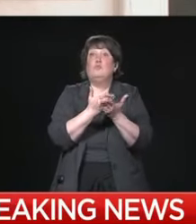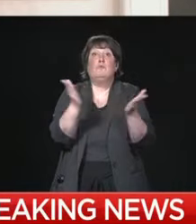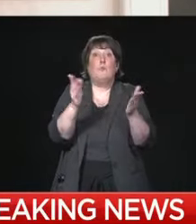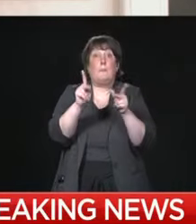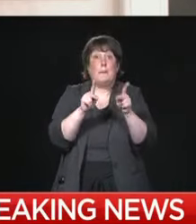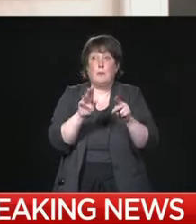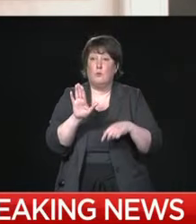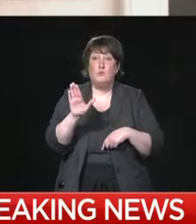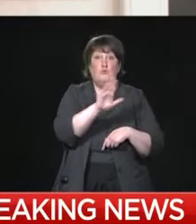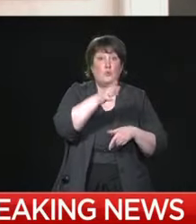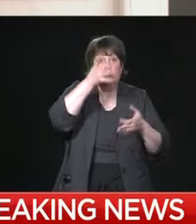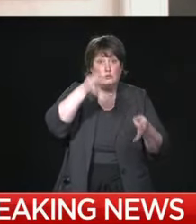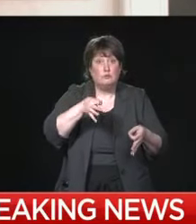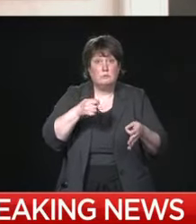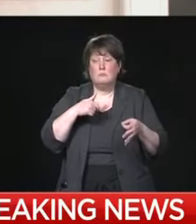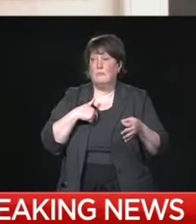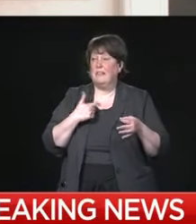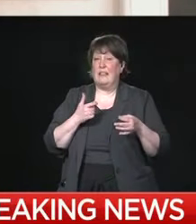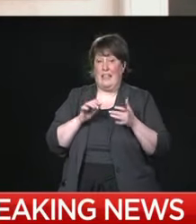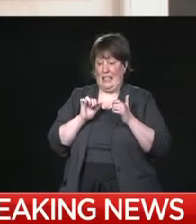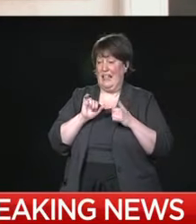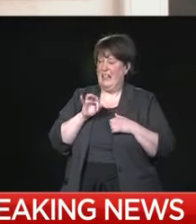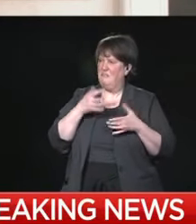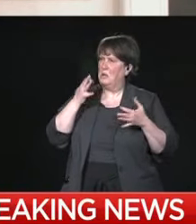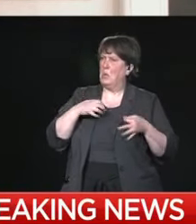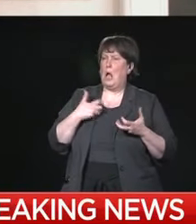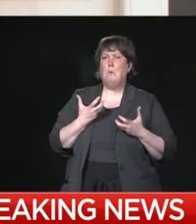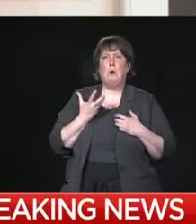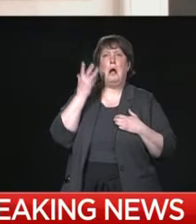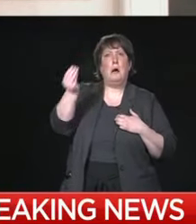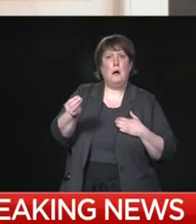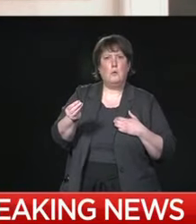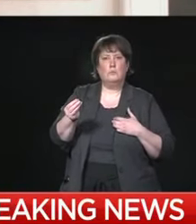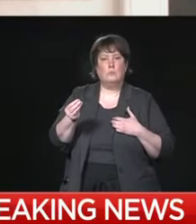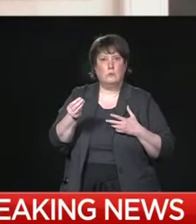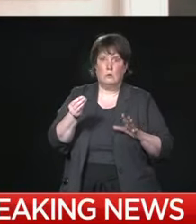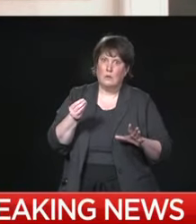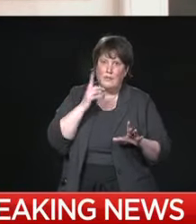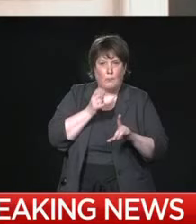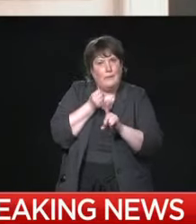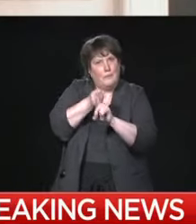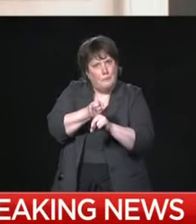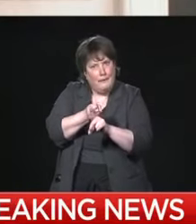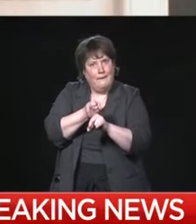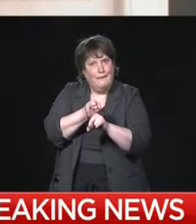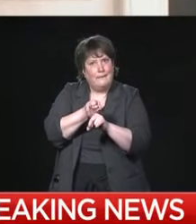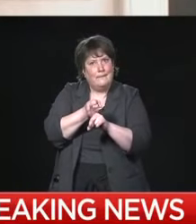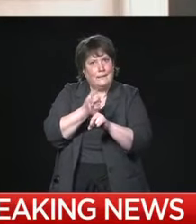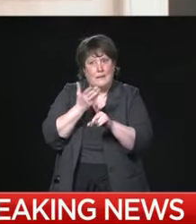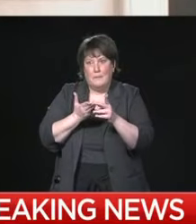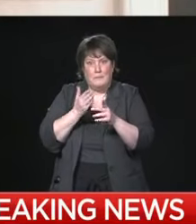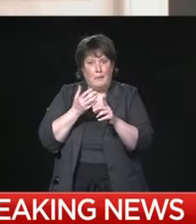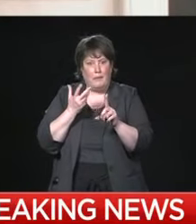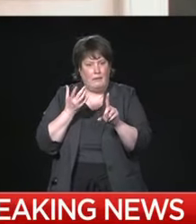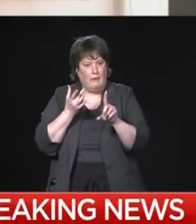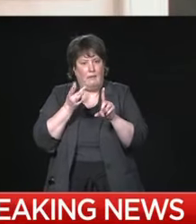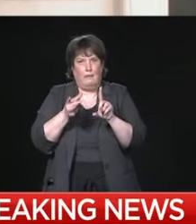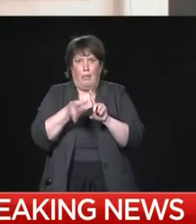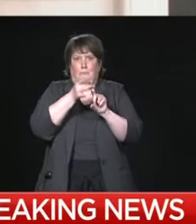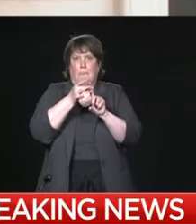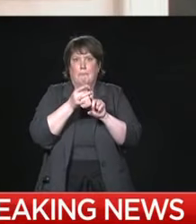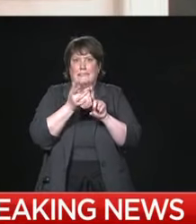today, whether you go out and how you go out, if you do go out, will have a direct impact on the need that